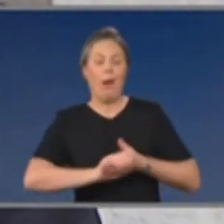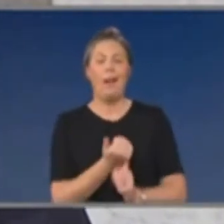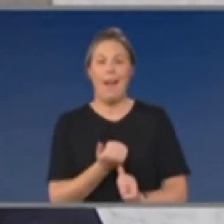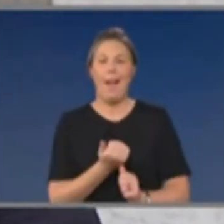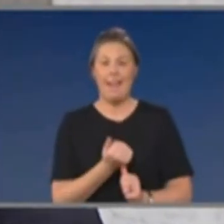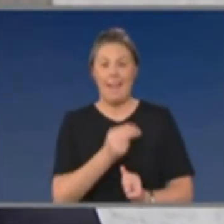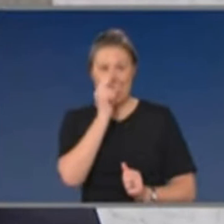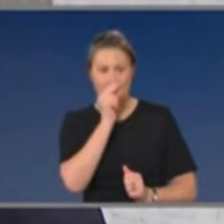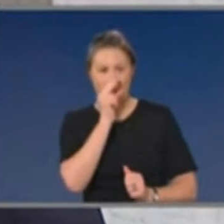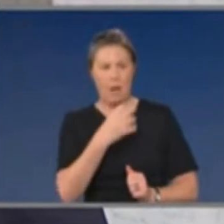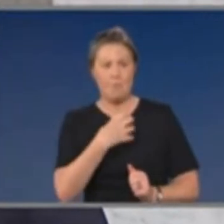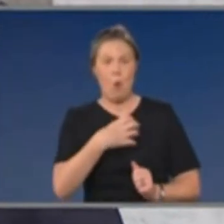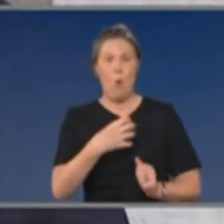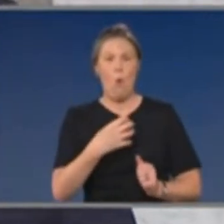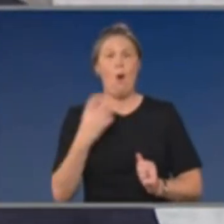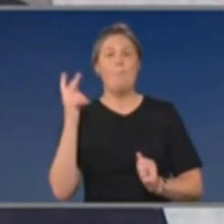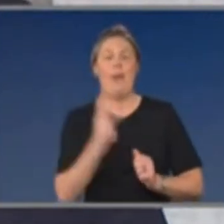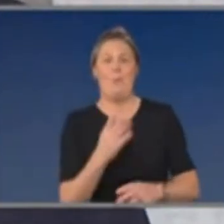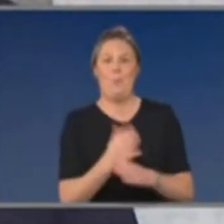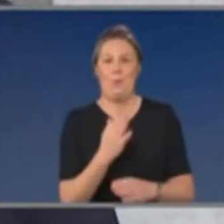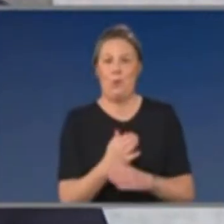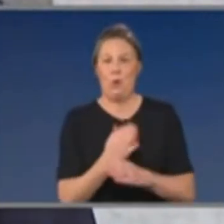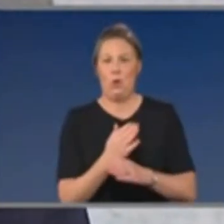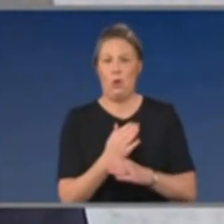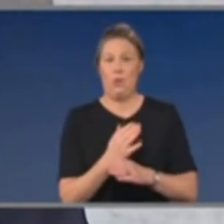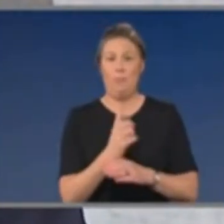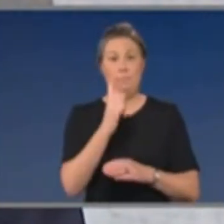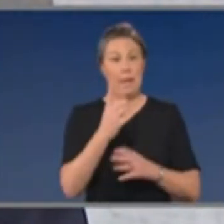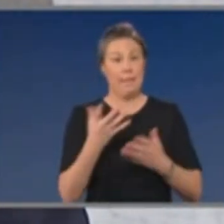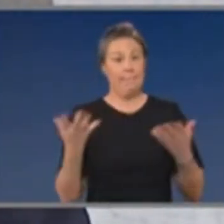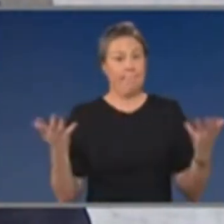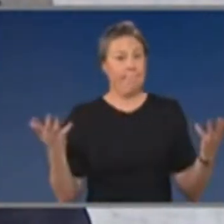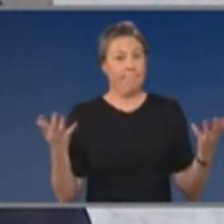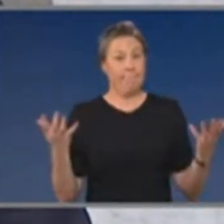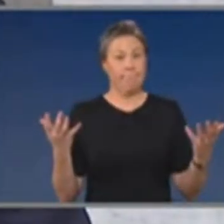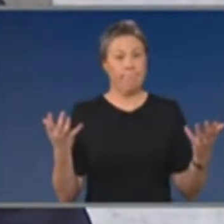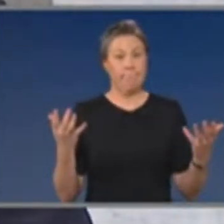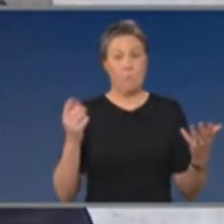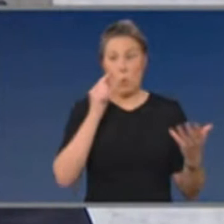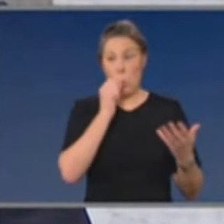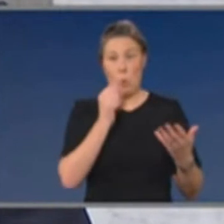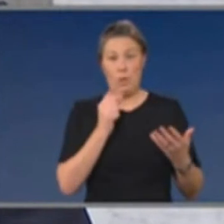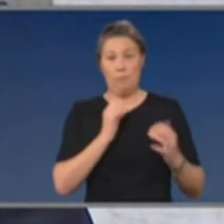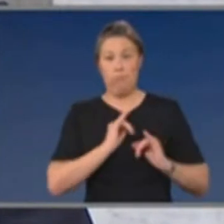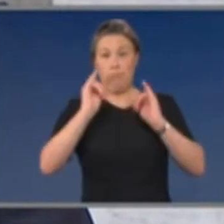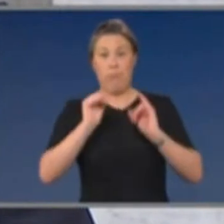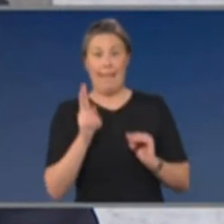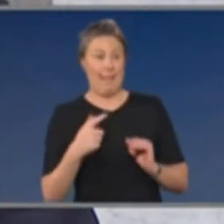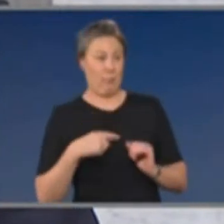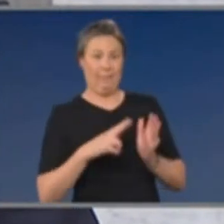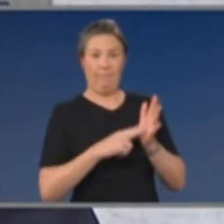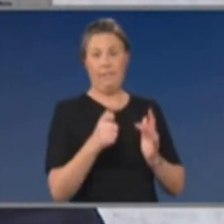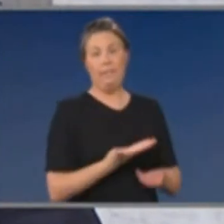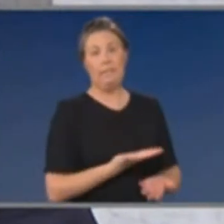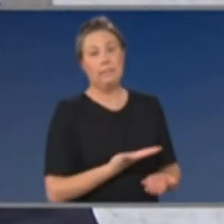has happened, but it could just as easily be impacted by more recent events, and we'll keep monitoring that